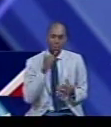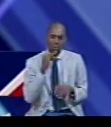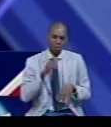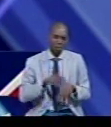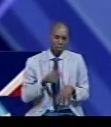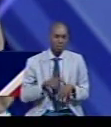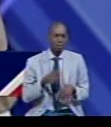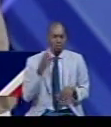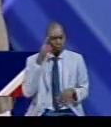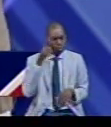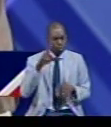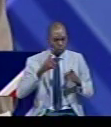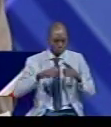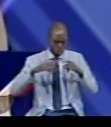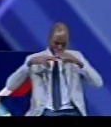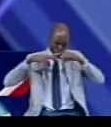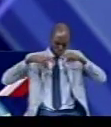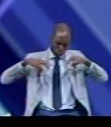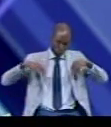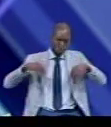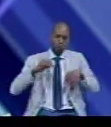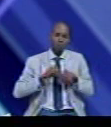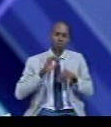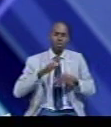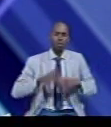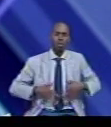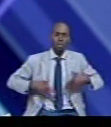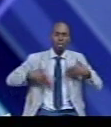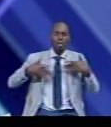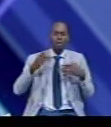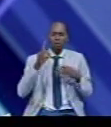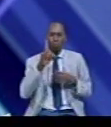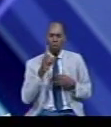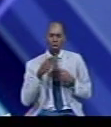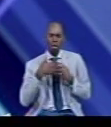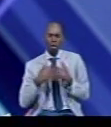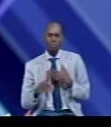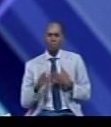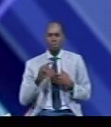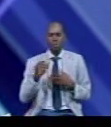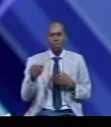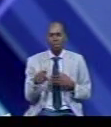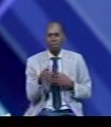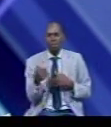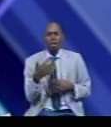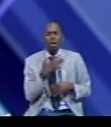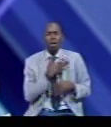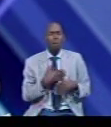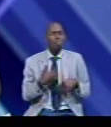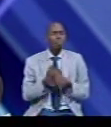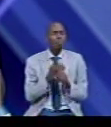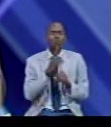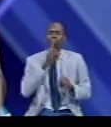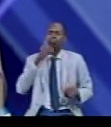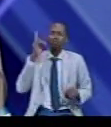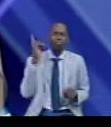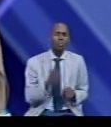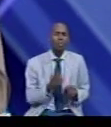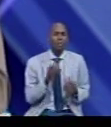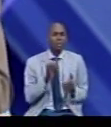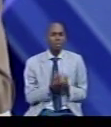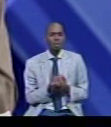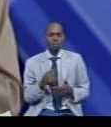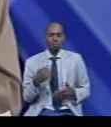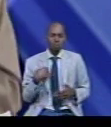look inward and to look into our lives one after the other and be sure that we are